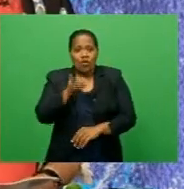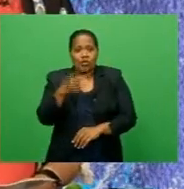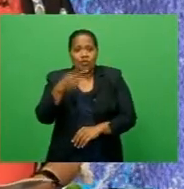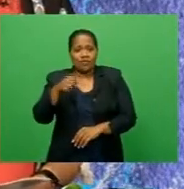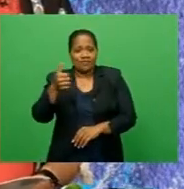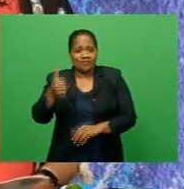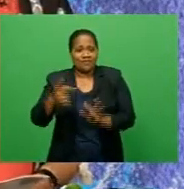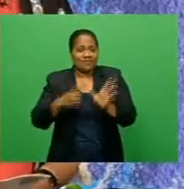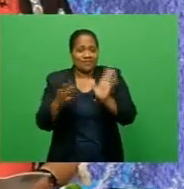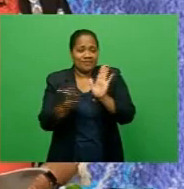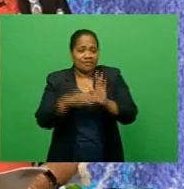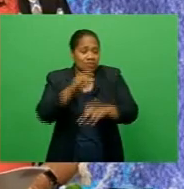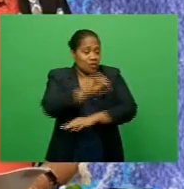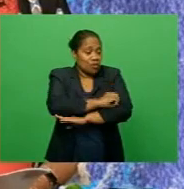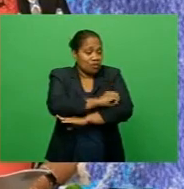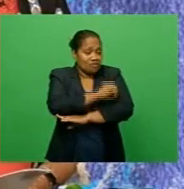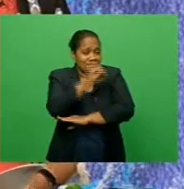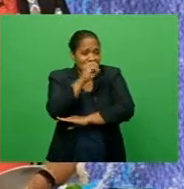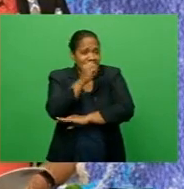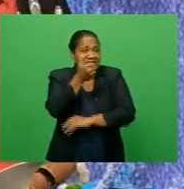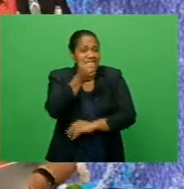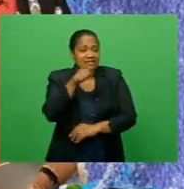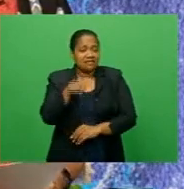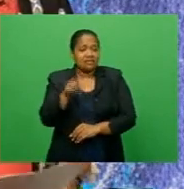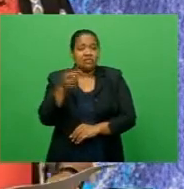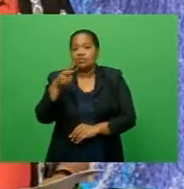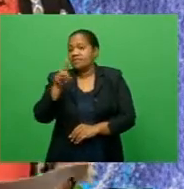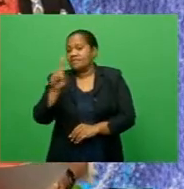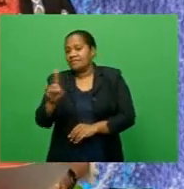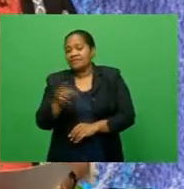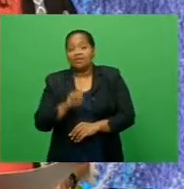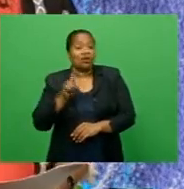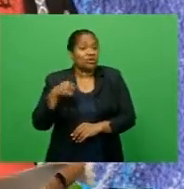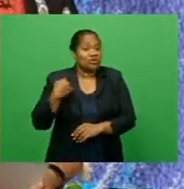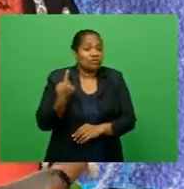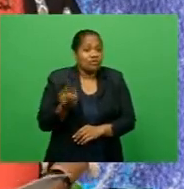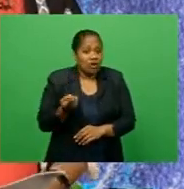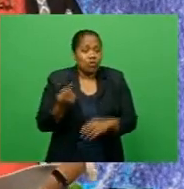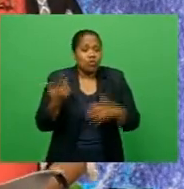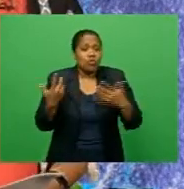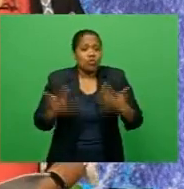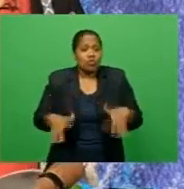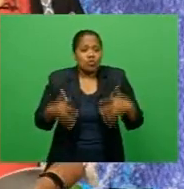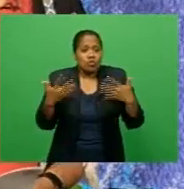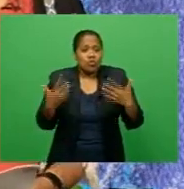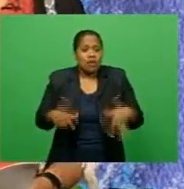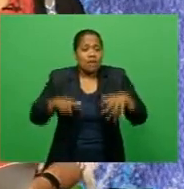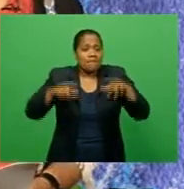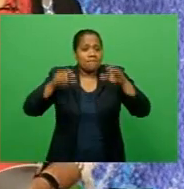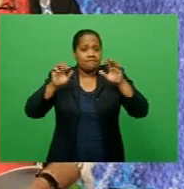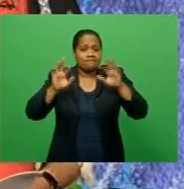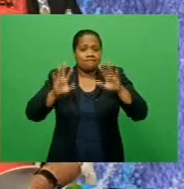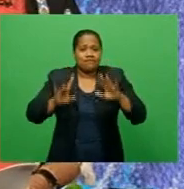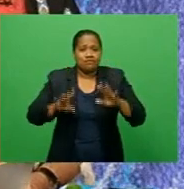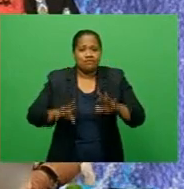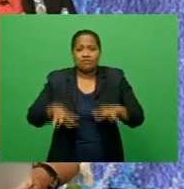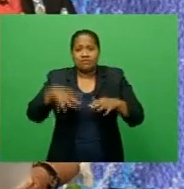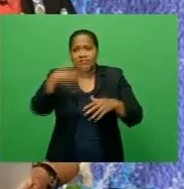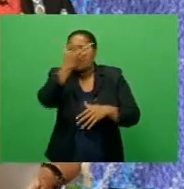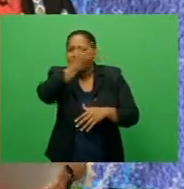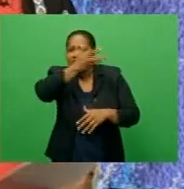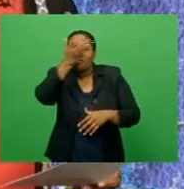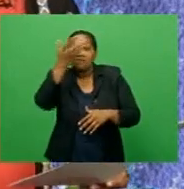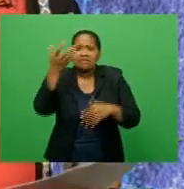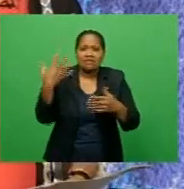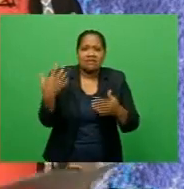a.m. Sunrise at 6:21. For tomorrow, there is huge bands of rain clouds approaching, and